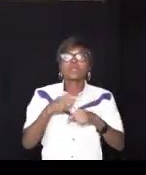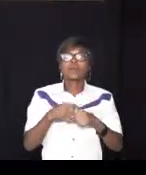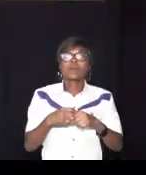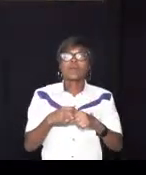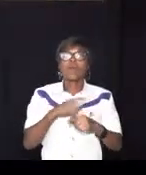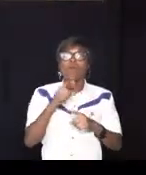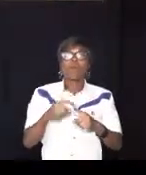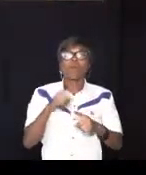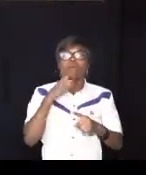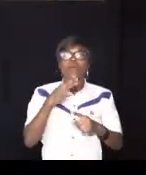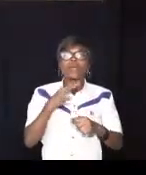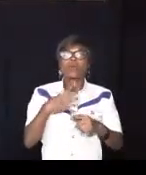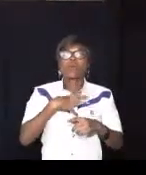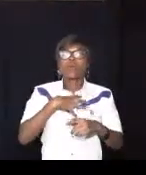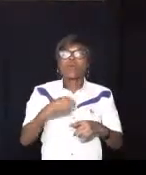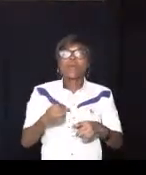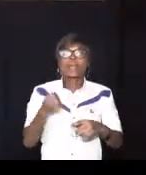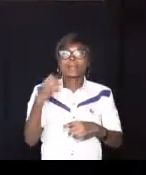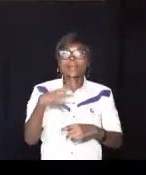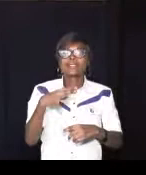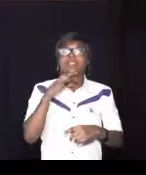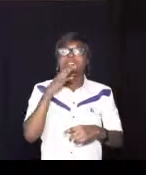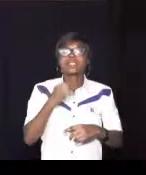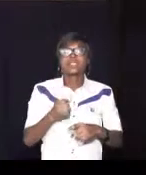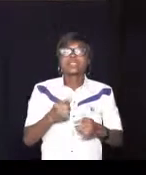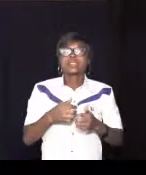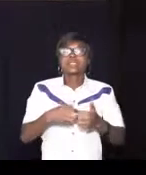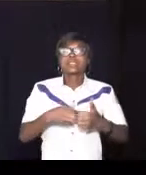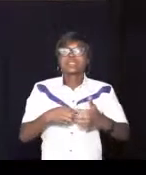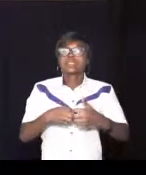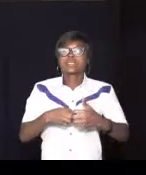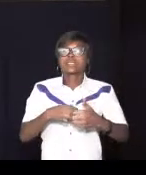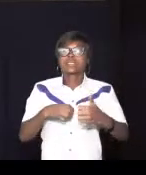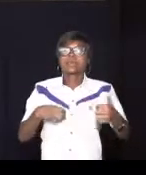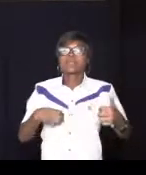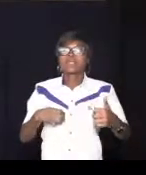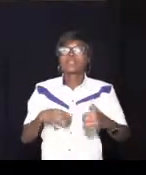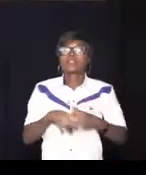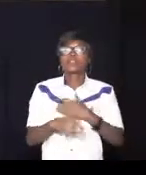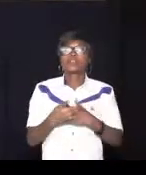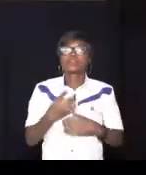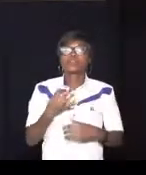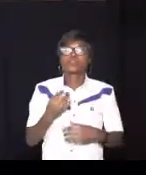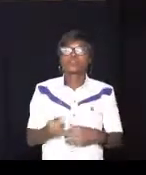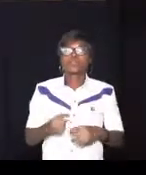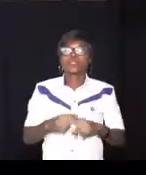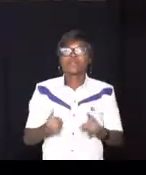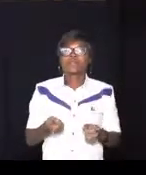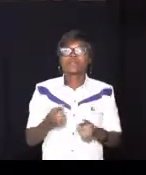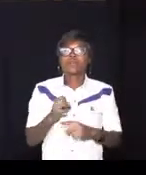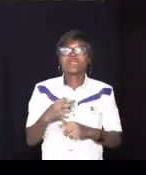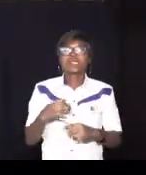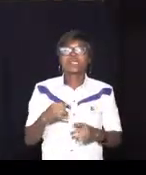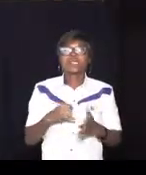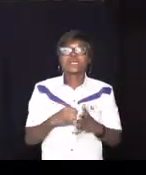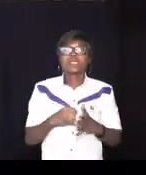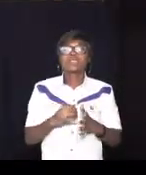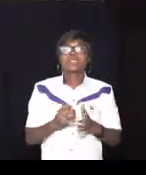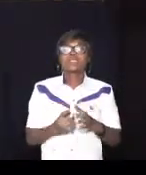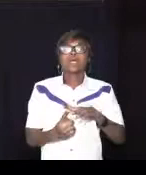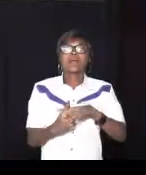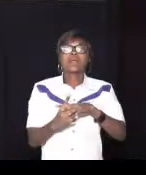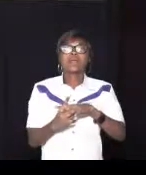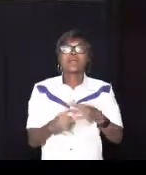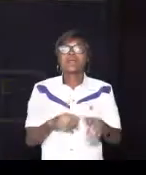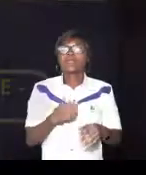When white light is separated into its different colors, the colors appear in the order